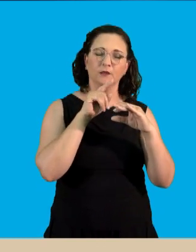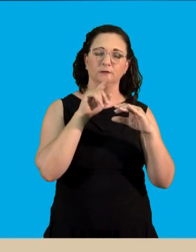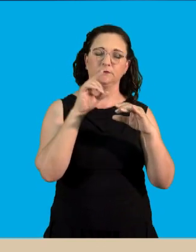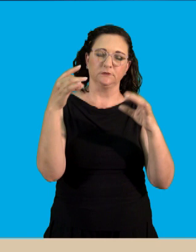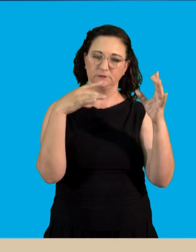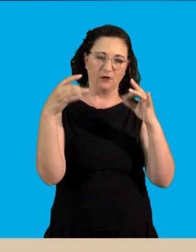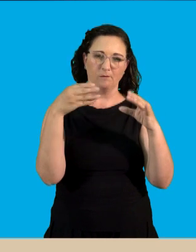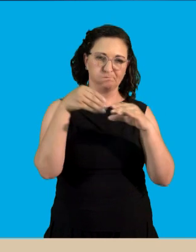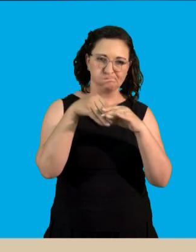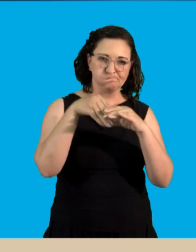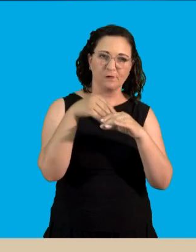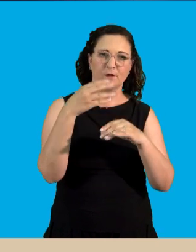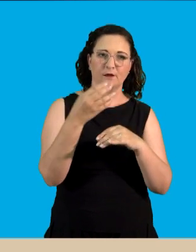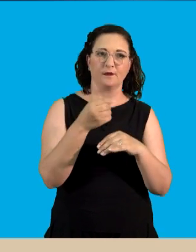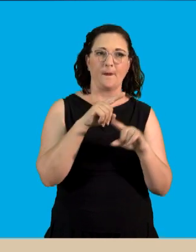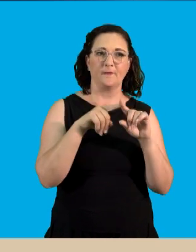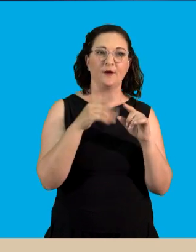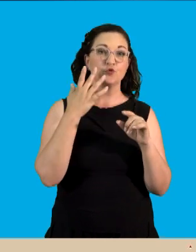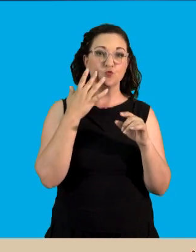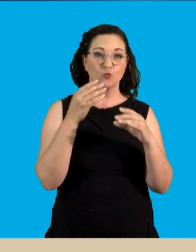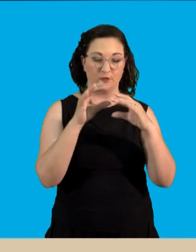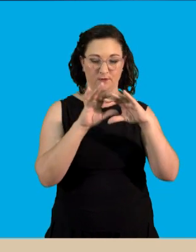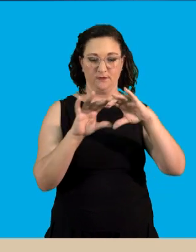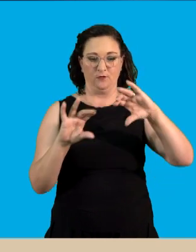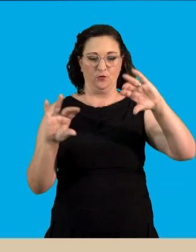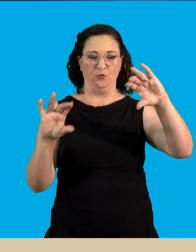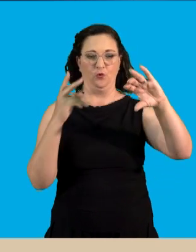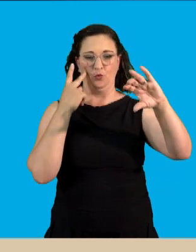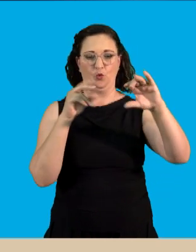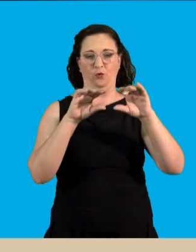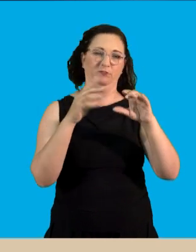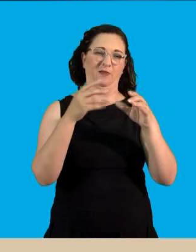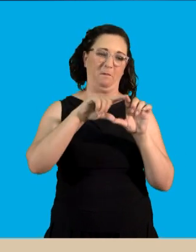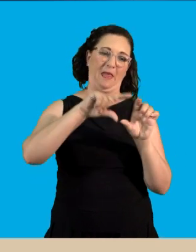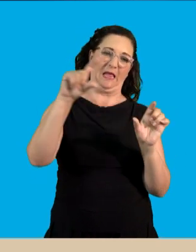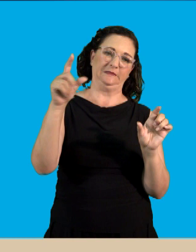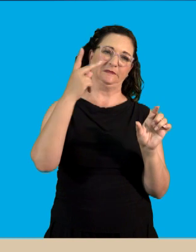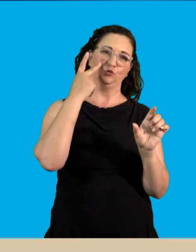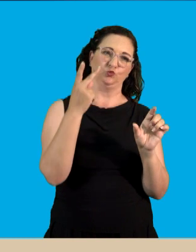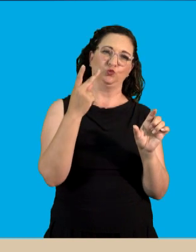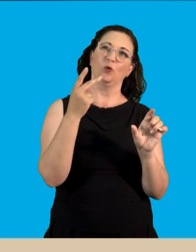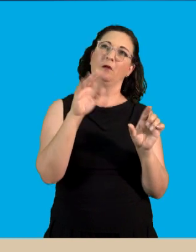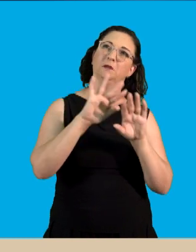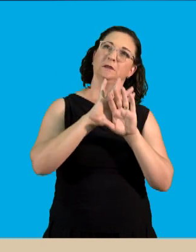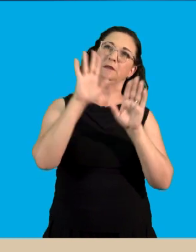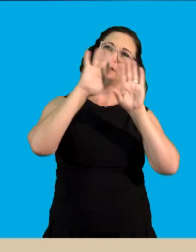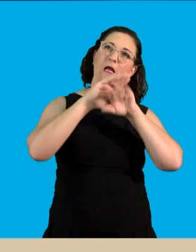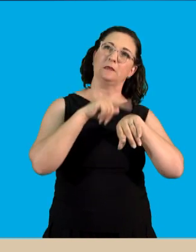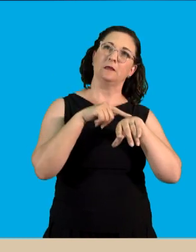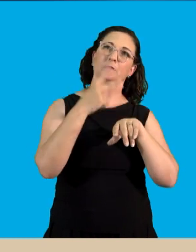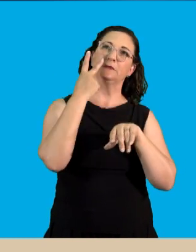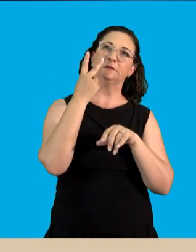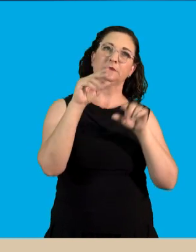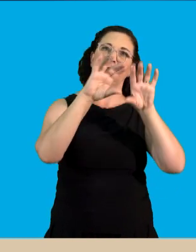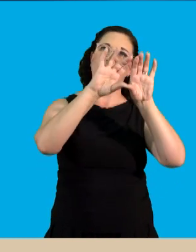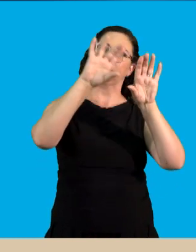the disk, there are very few stars, okay? So when you look at the sky at night, you